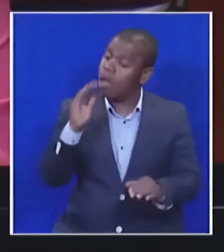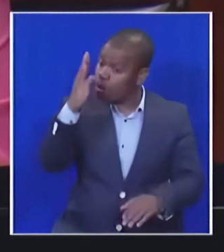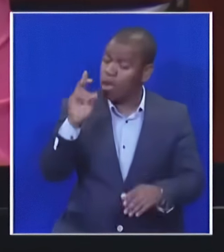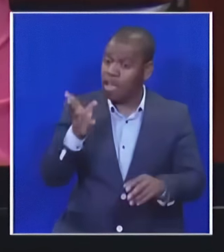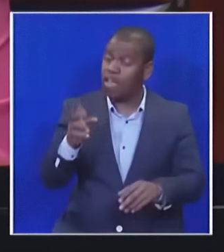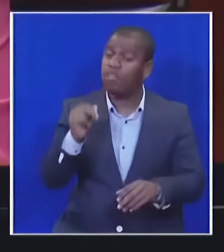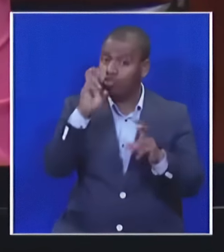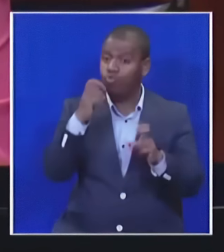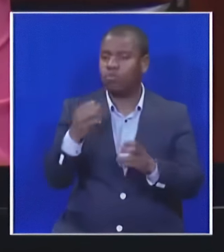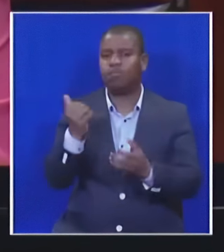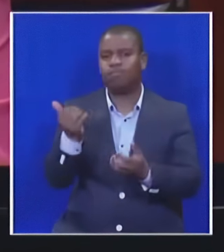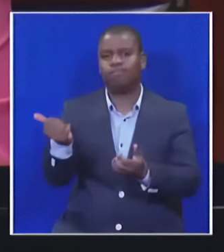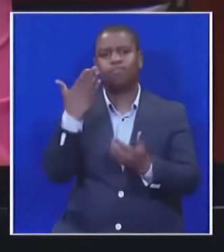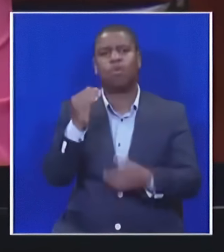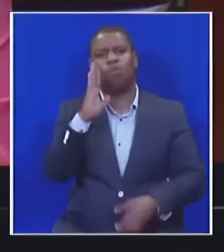issue.